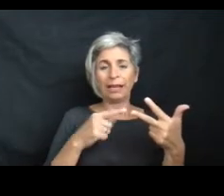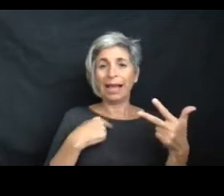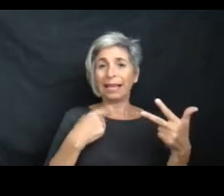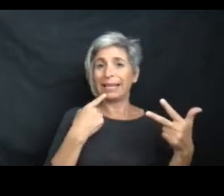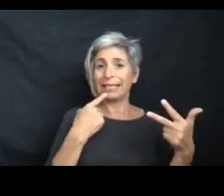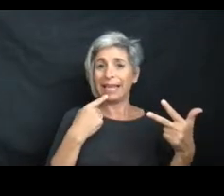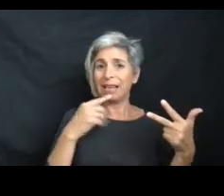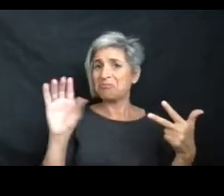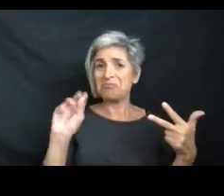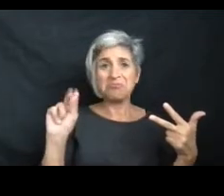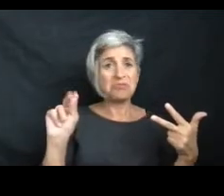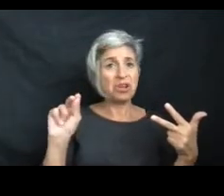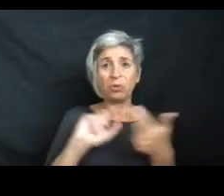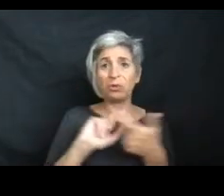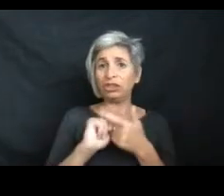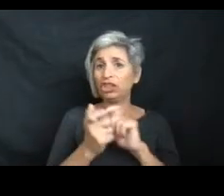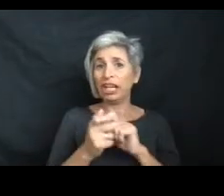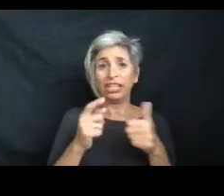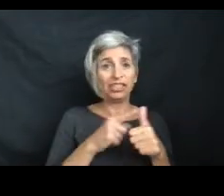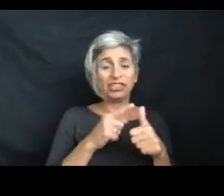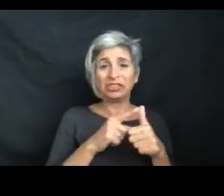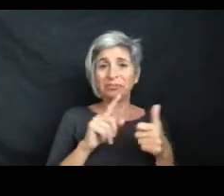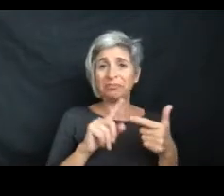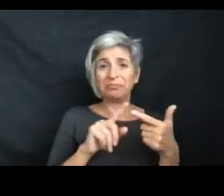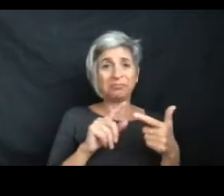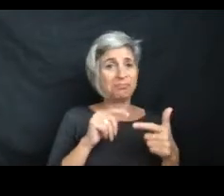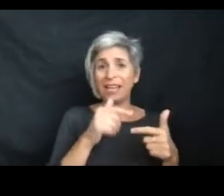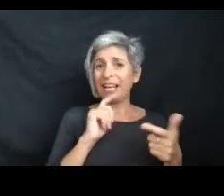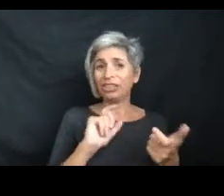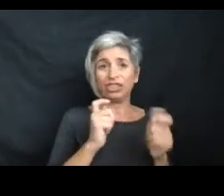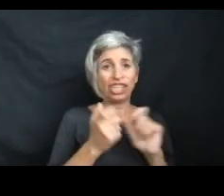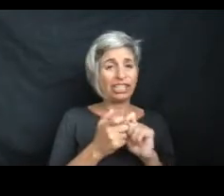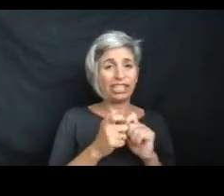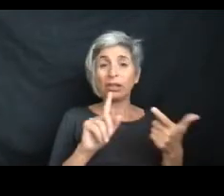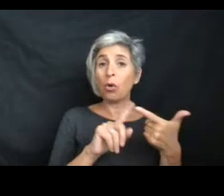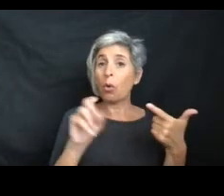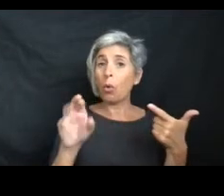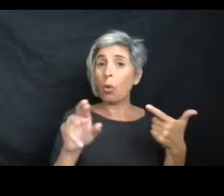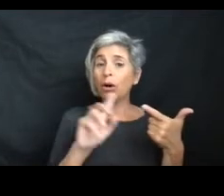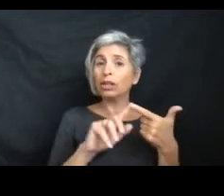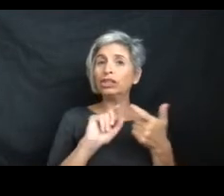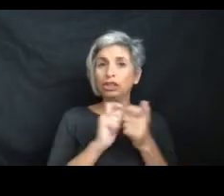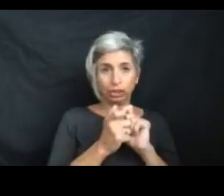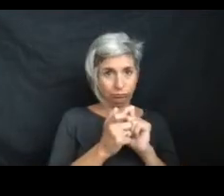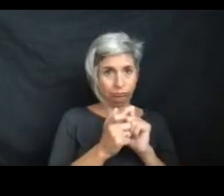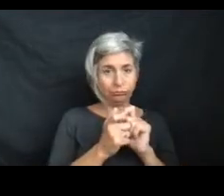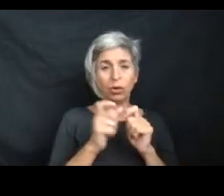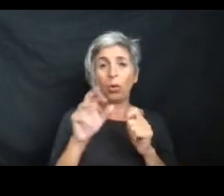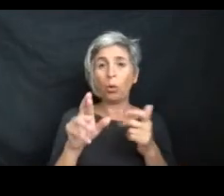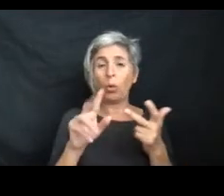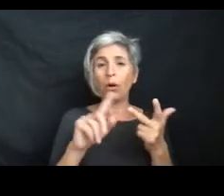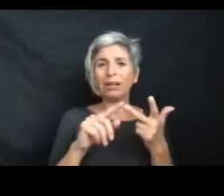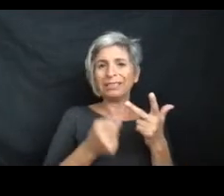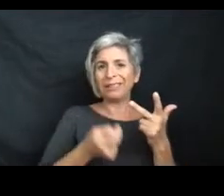there are no changes to this. No, I'm not going to change this file, or I'm going to revise it, or I'm going to delete